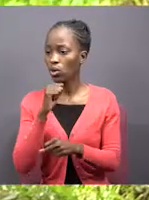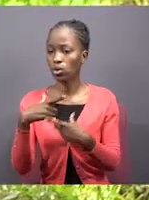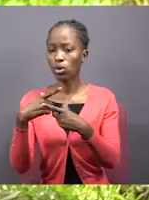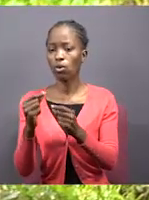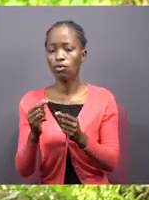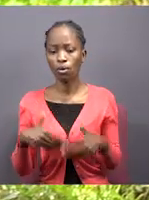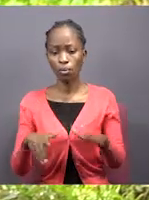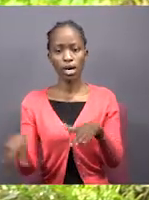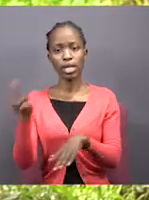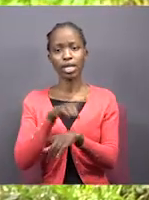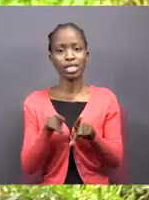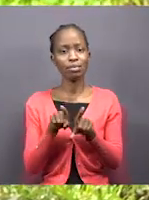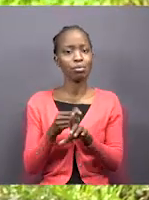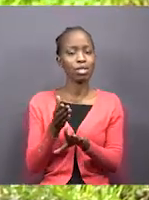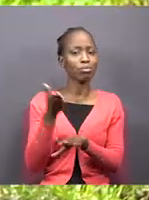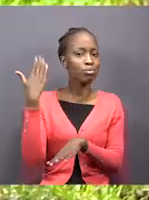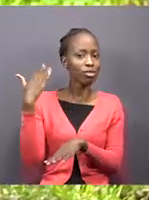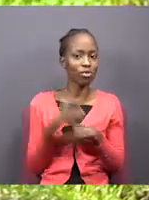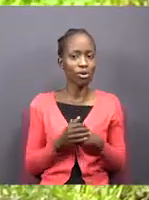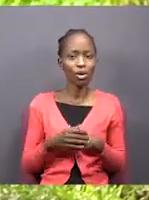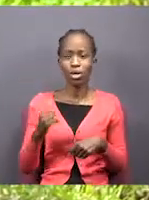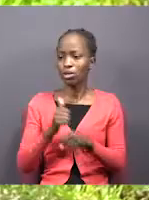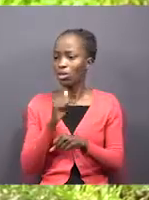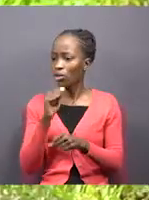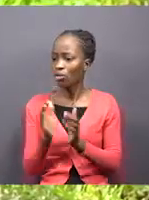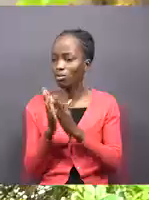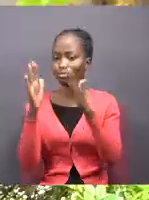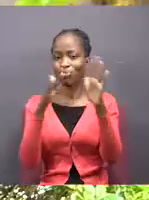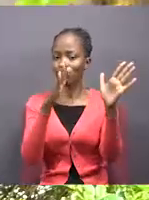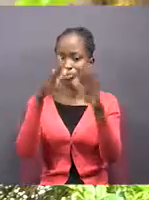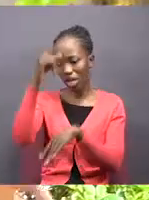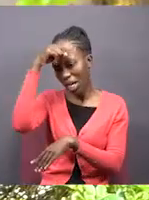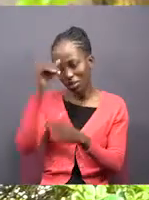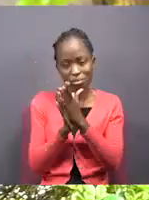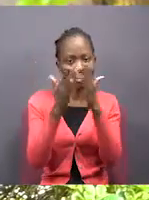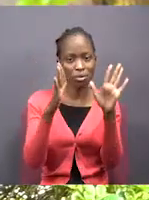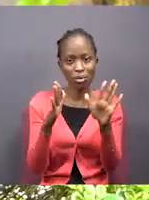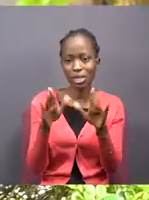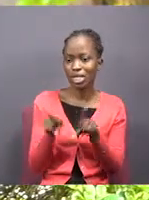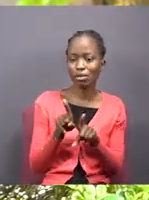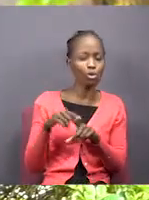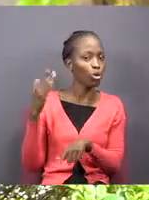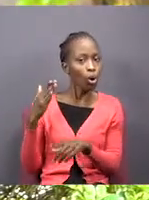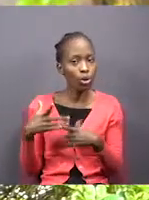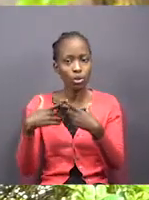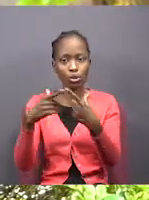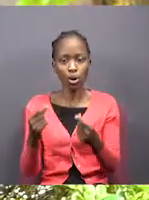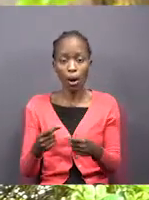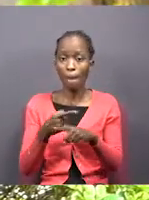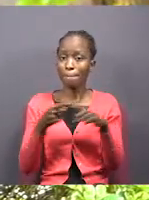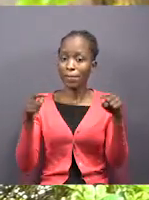for birthdays like we used to, right? Yes. We don't go for ceremonies and graduation ceremonies in which we were used to